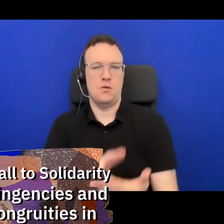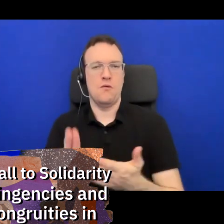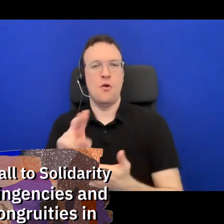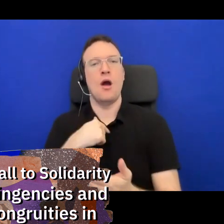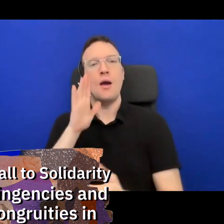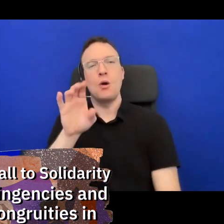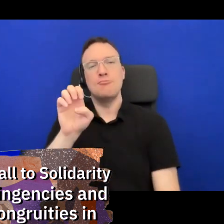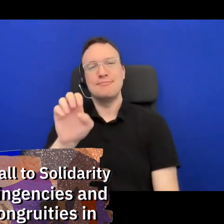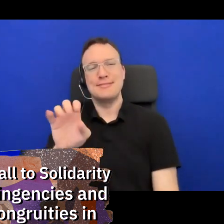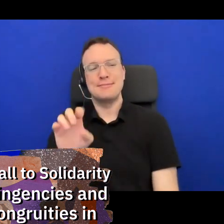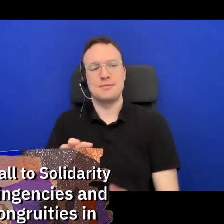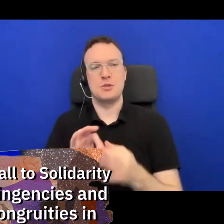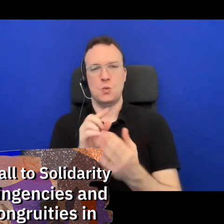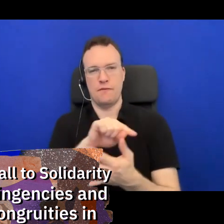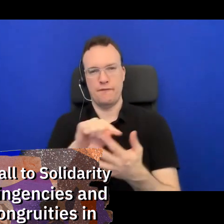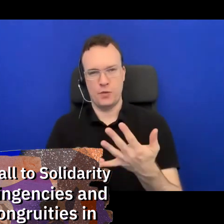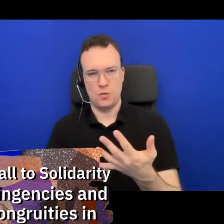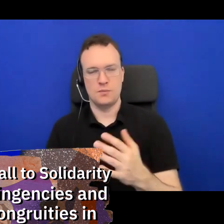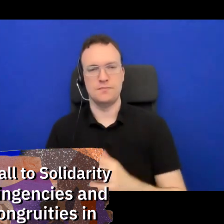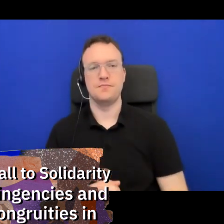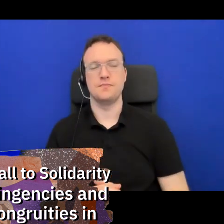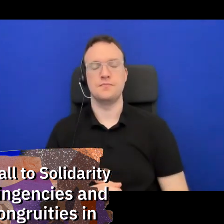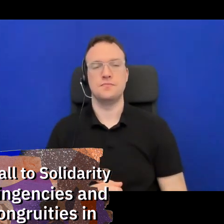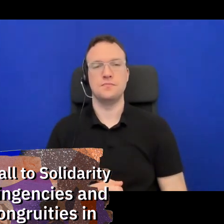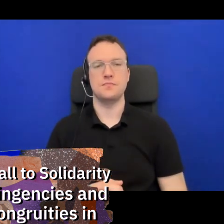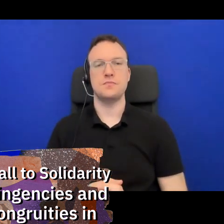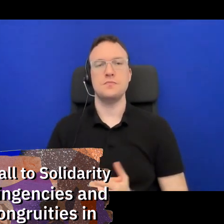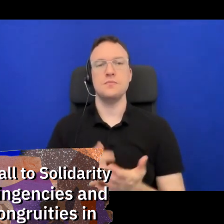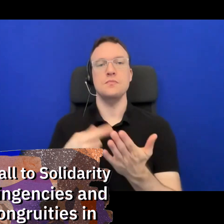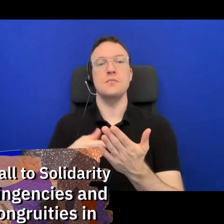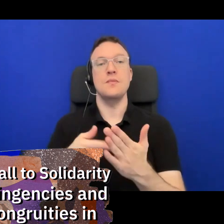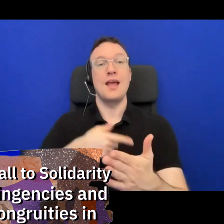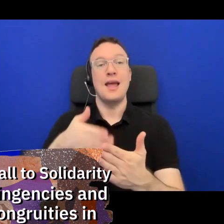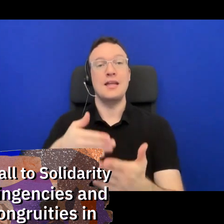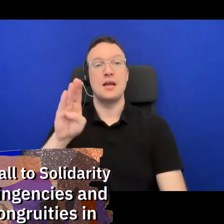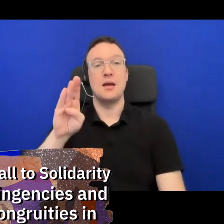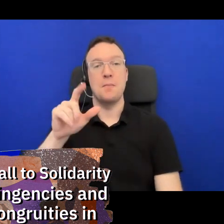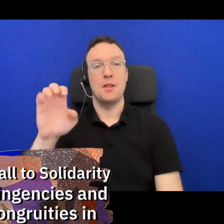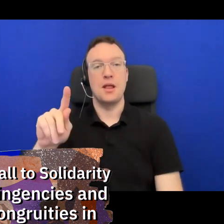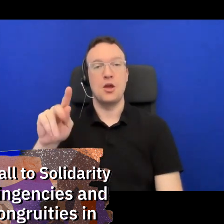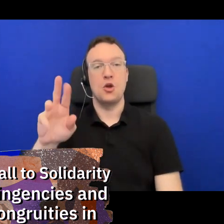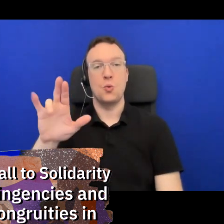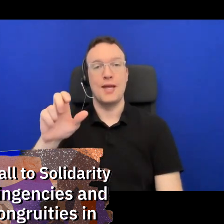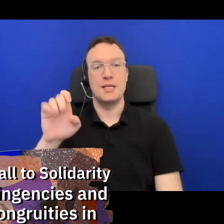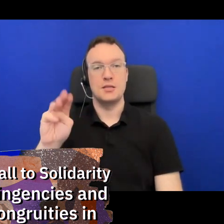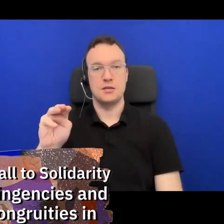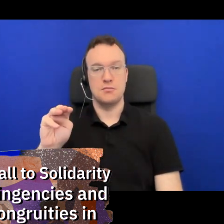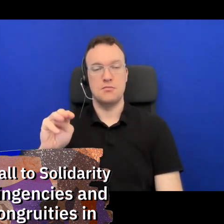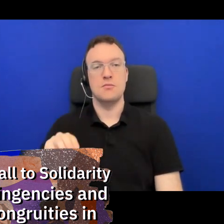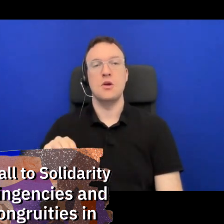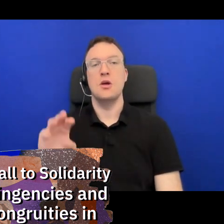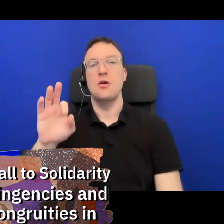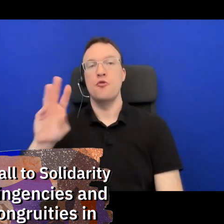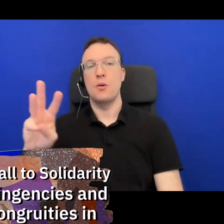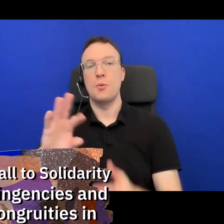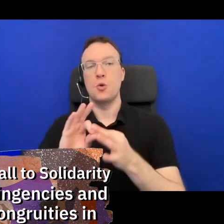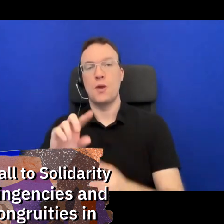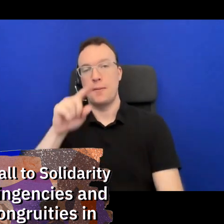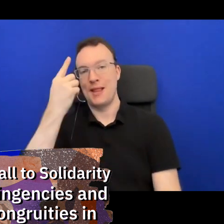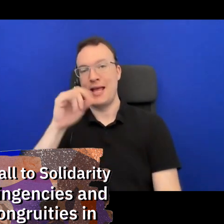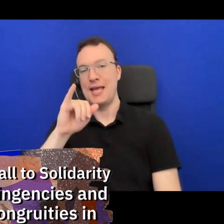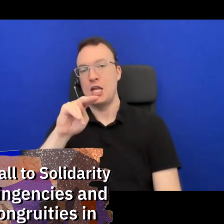them. The Addressing Anti-Black Racism, a Framework on Black Inclusion, released